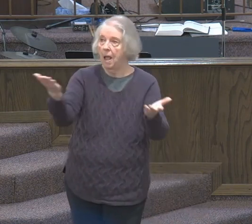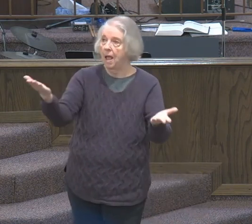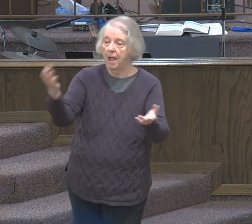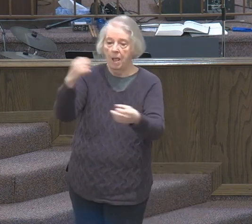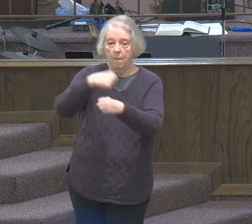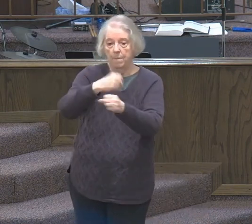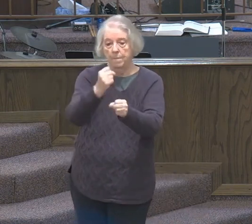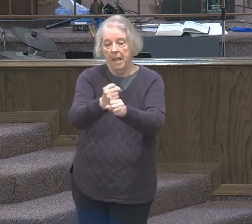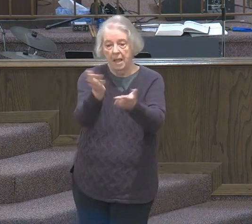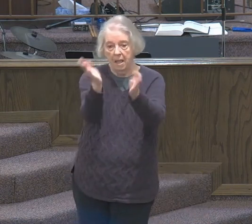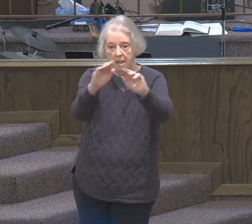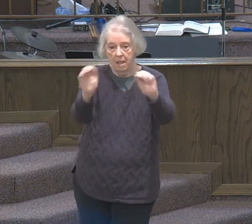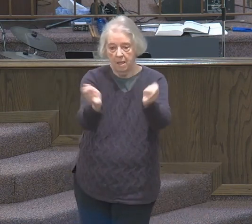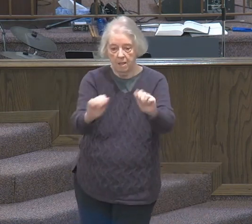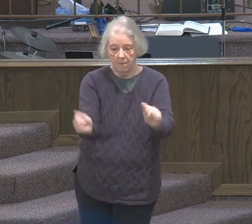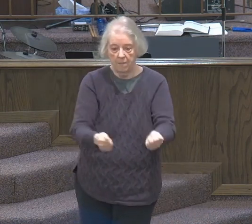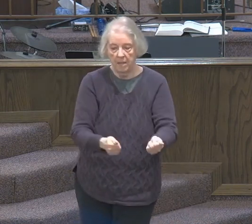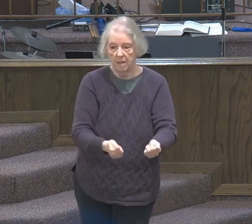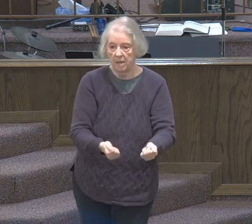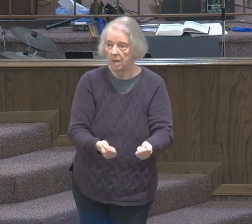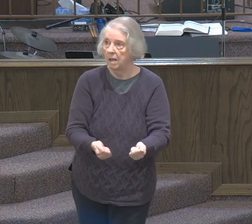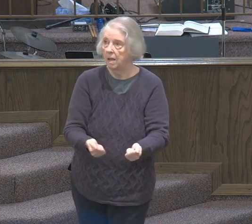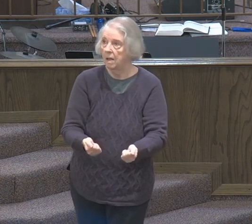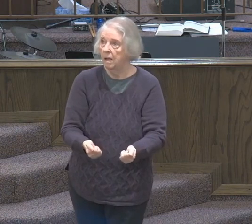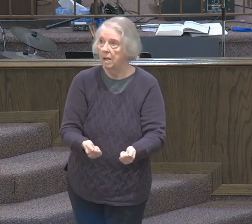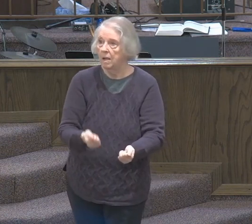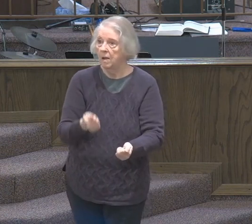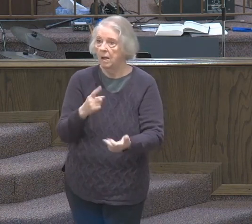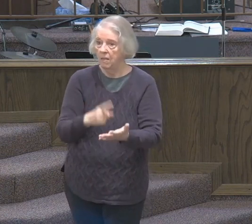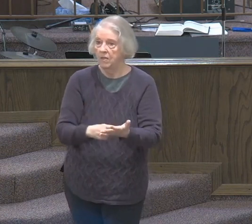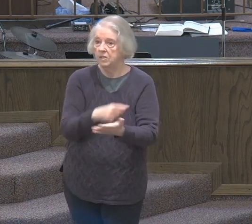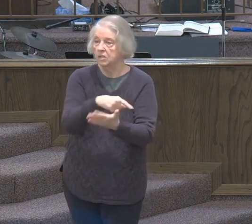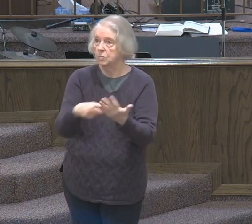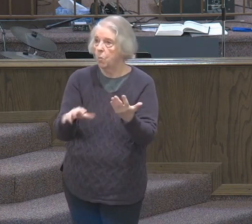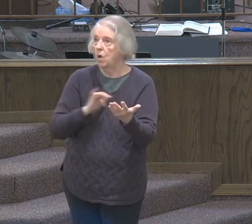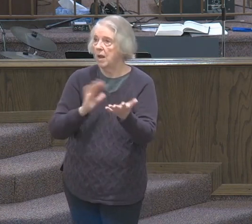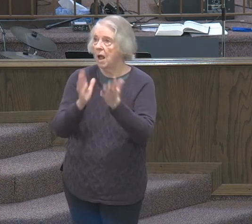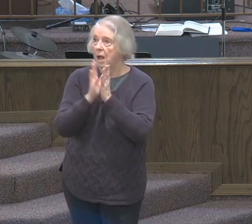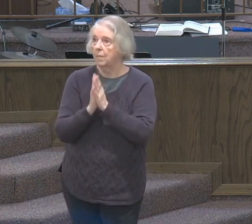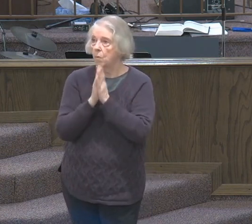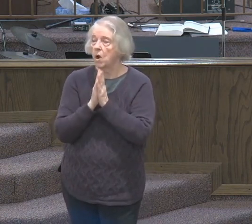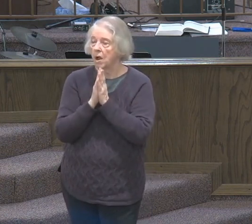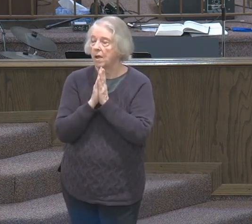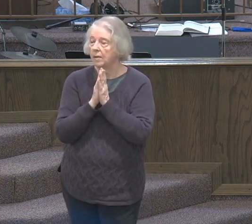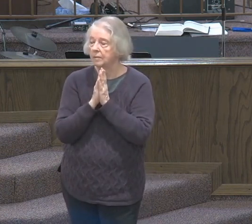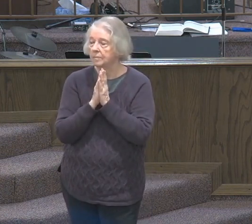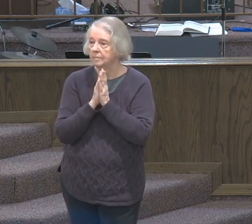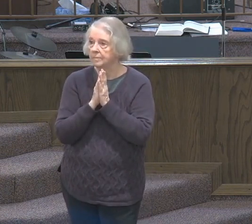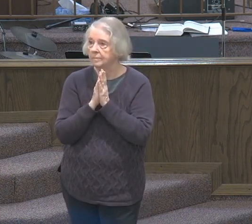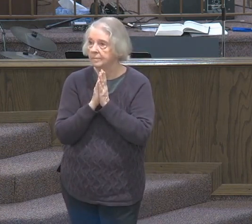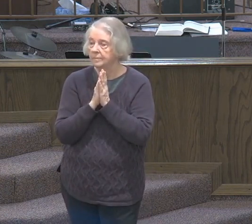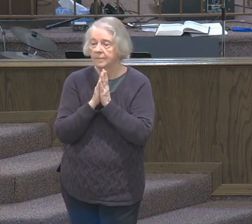Mold me and make me. This is what I pray. If you sing that